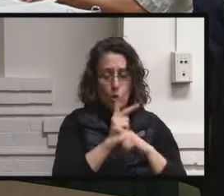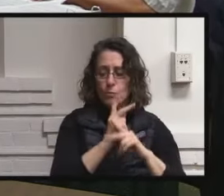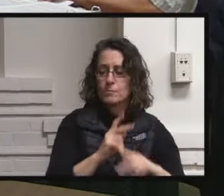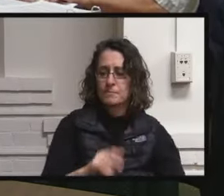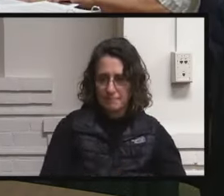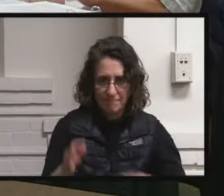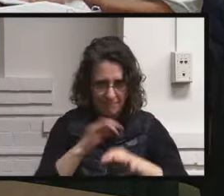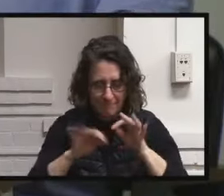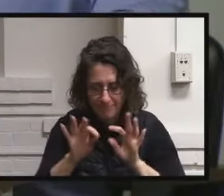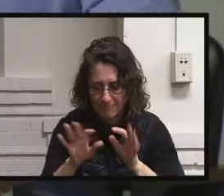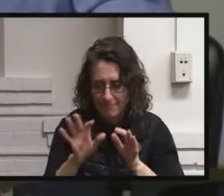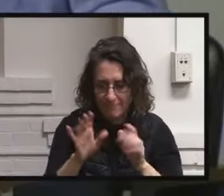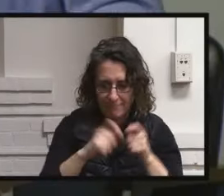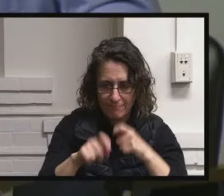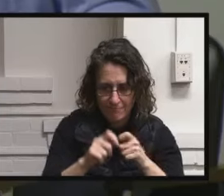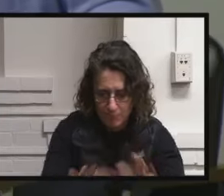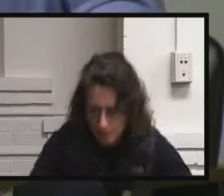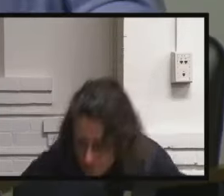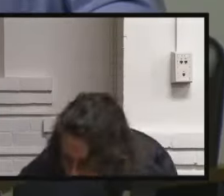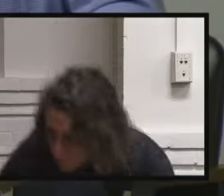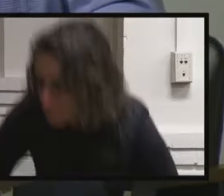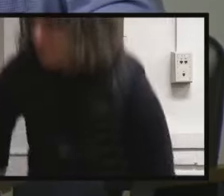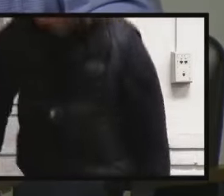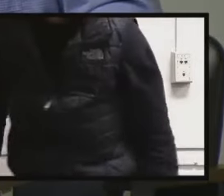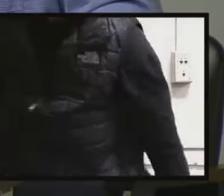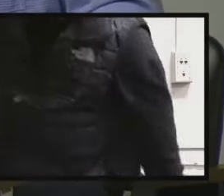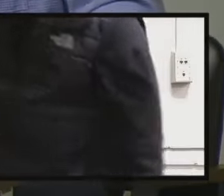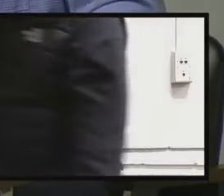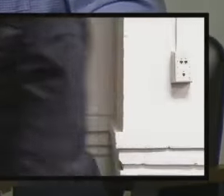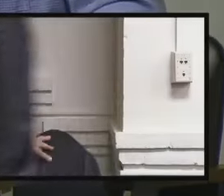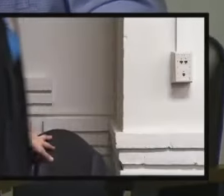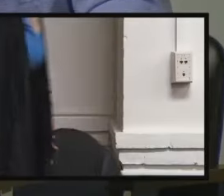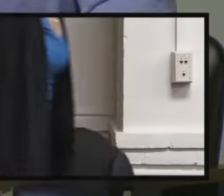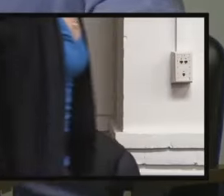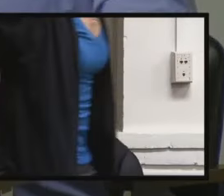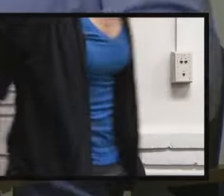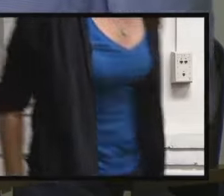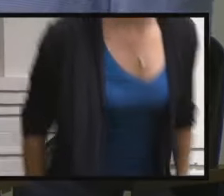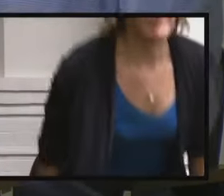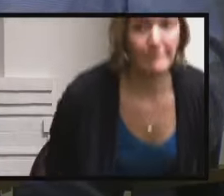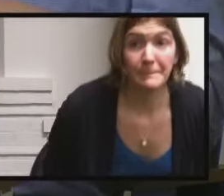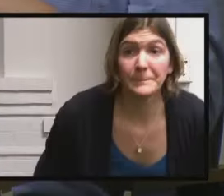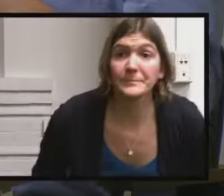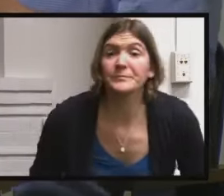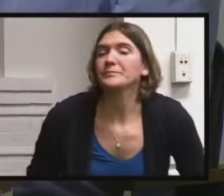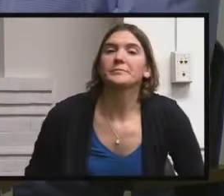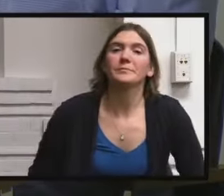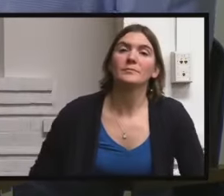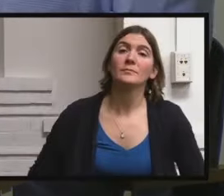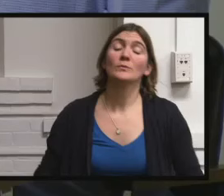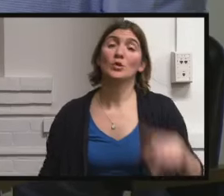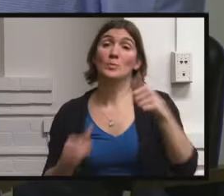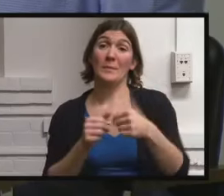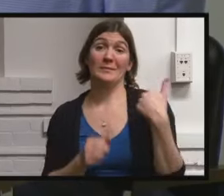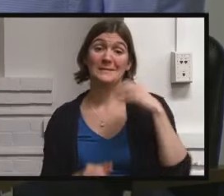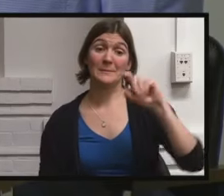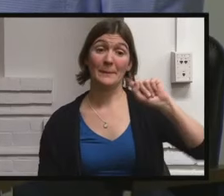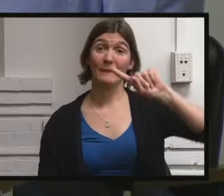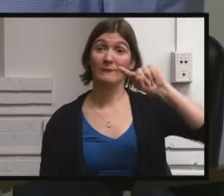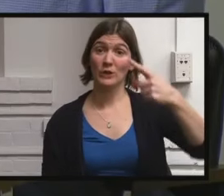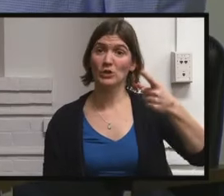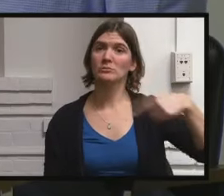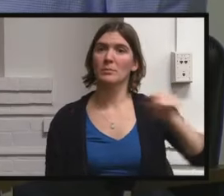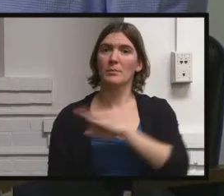Sure. Thank you. As you'll recall, on September 1st, when the board authorized submission of the grant application